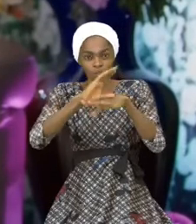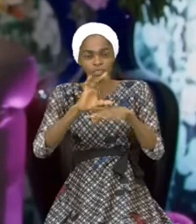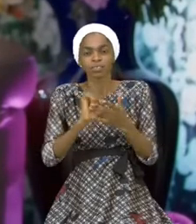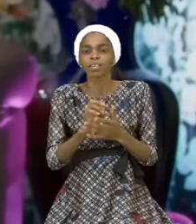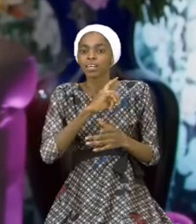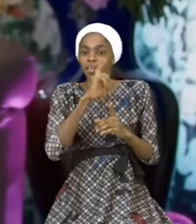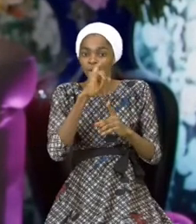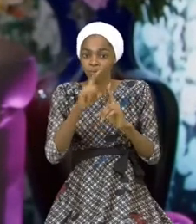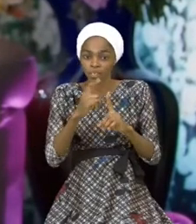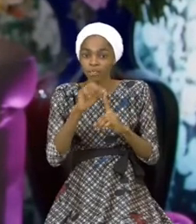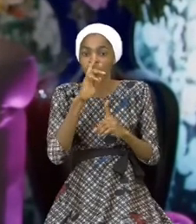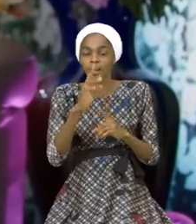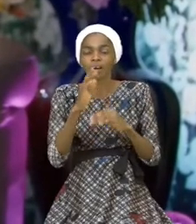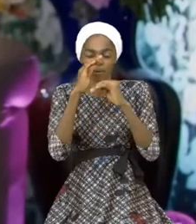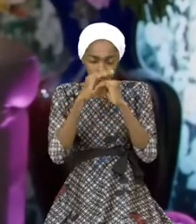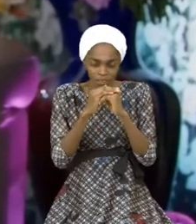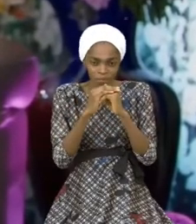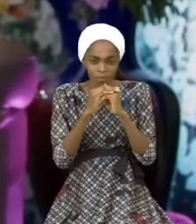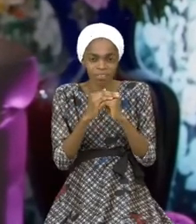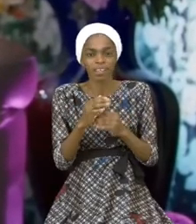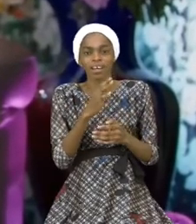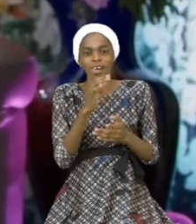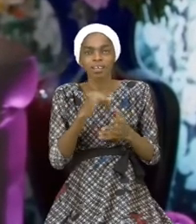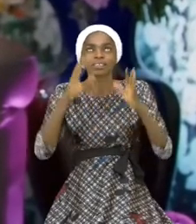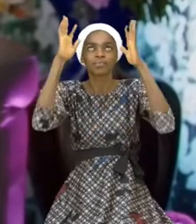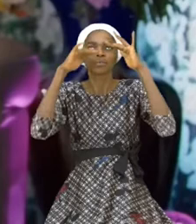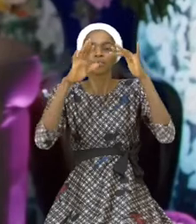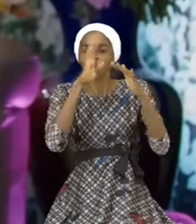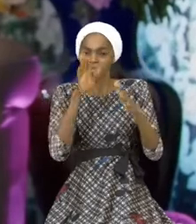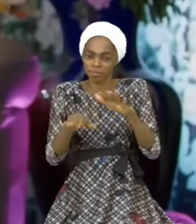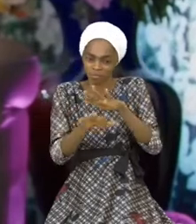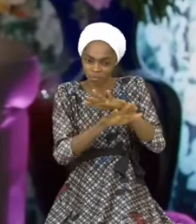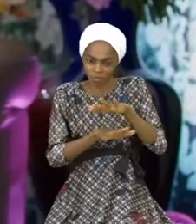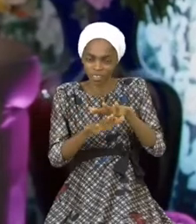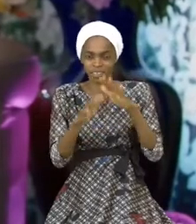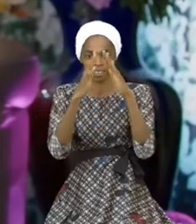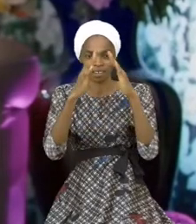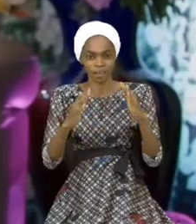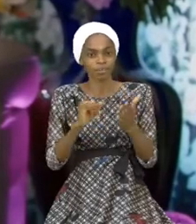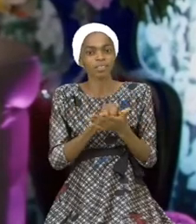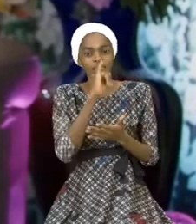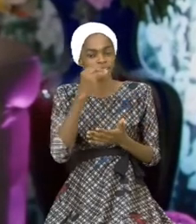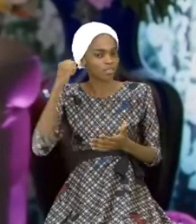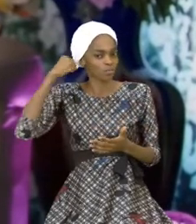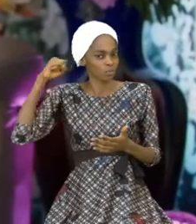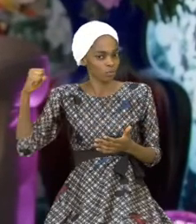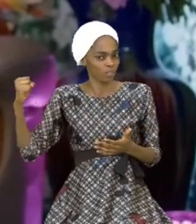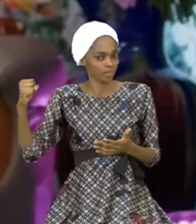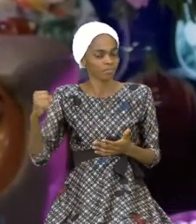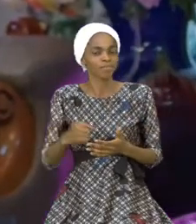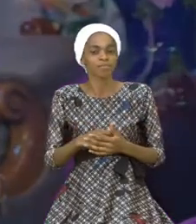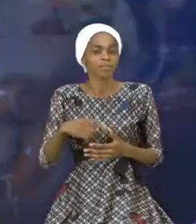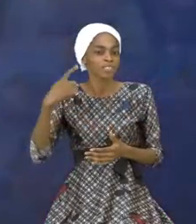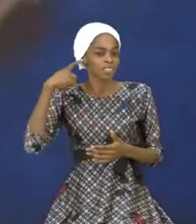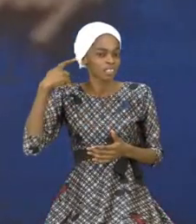it's raining, we'll be under shelter. That's good. But the silver and the